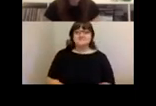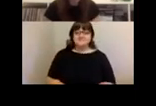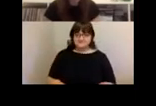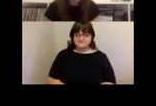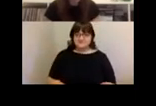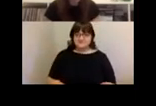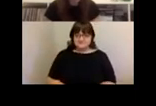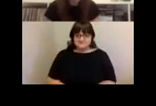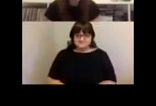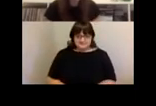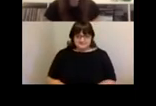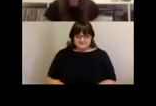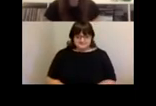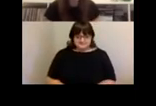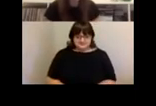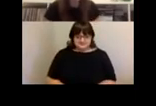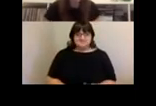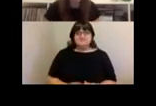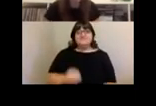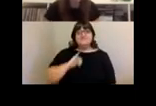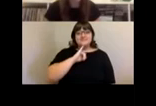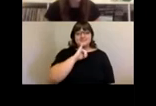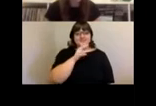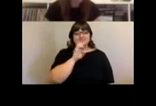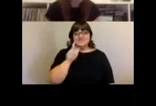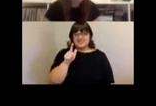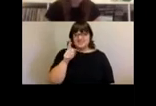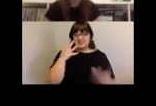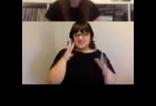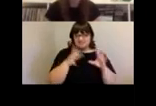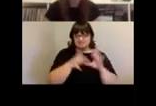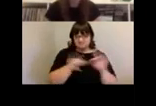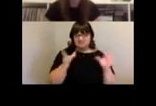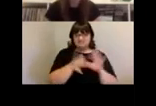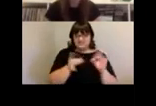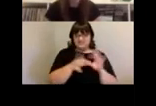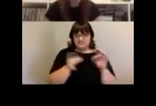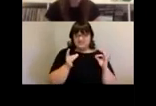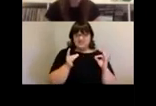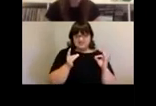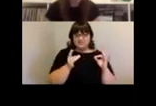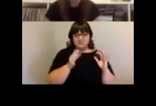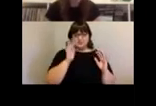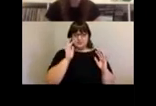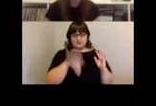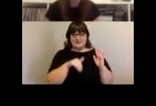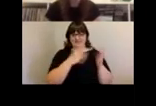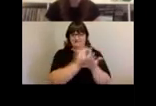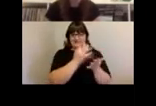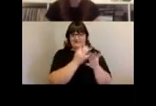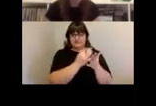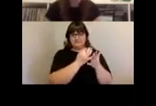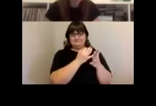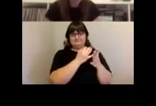So as Janelle mentioned, when we're looking at these statements, we're thinking about April 1, 2020